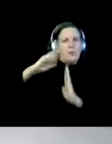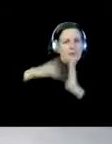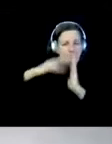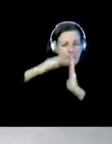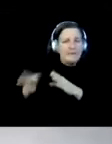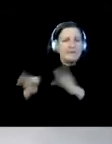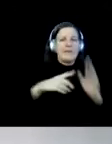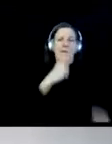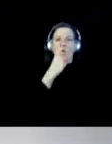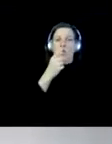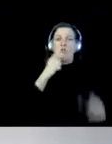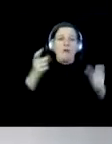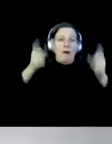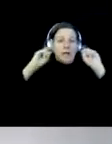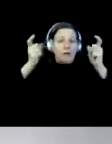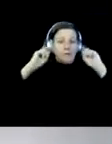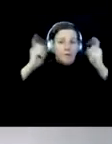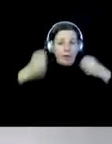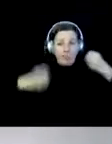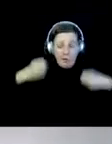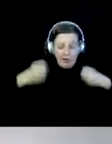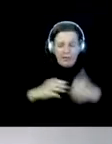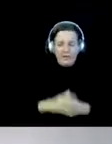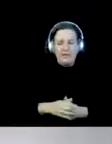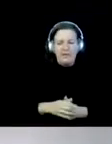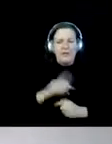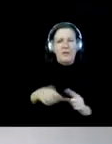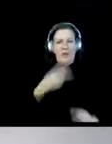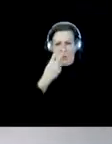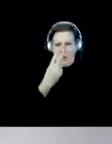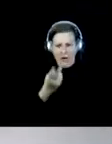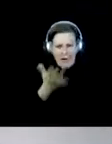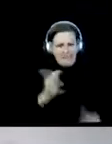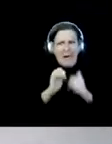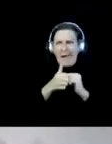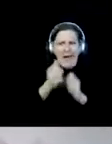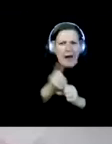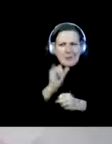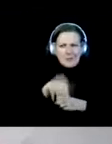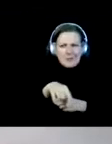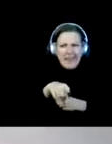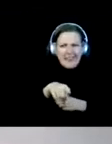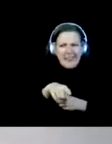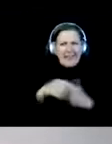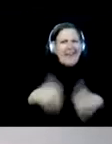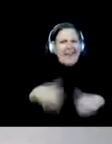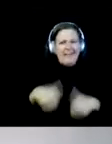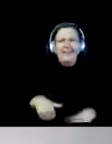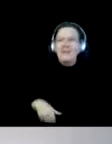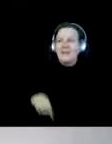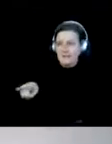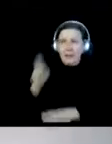red convertible, which is, when I look at the film, I'm like, oh my goodness, like how did you get that? It was very